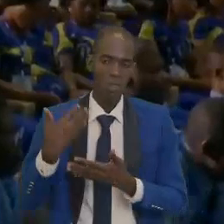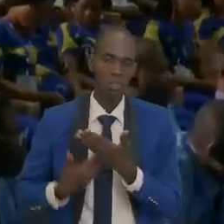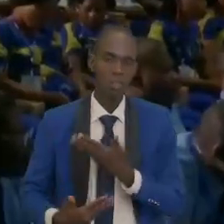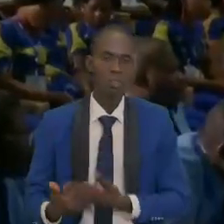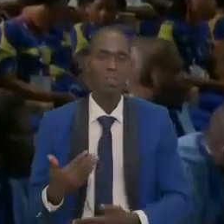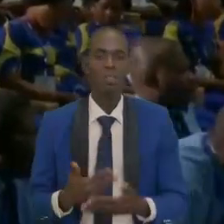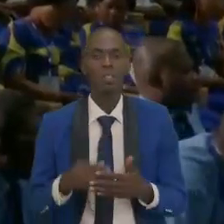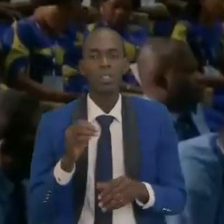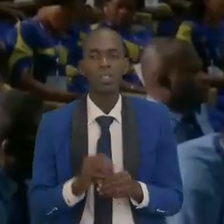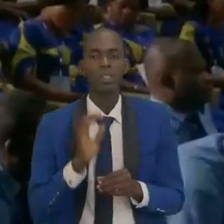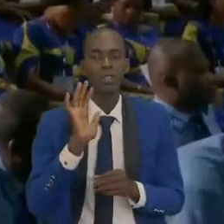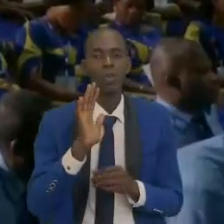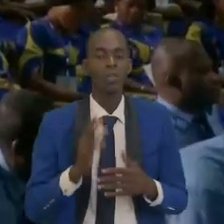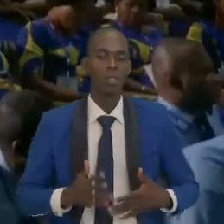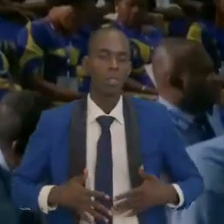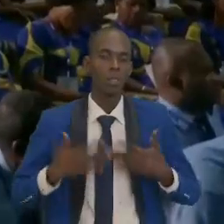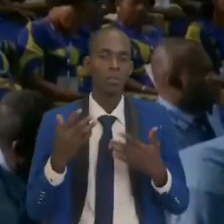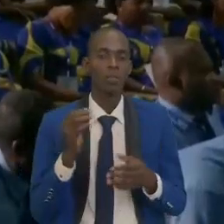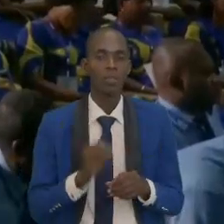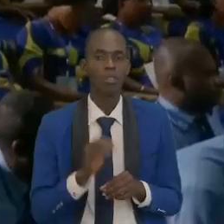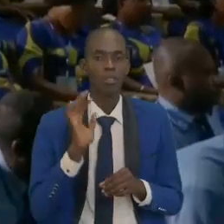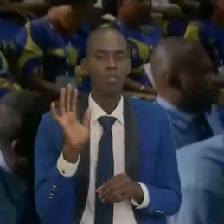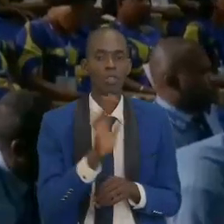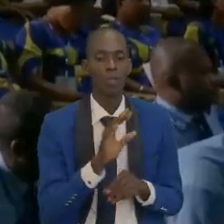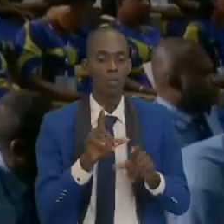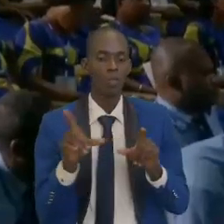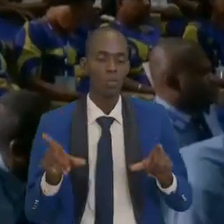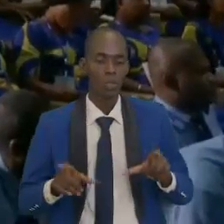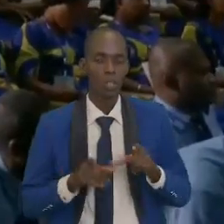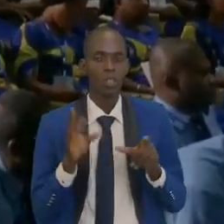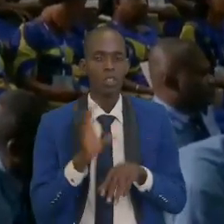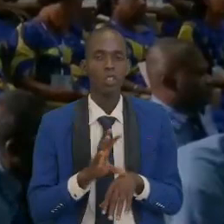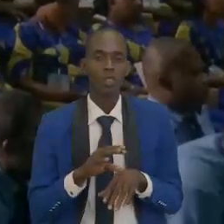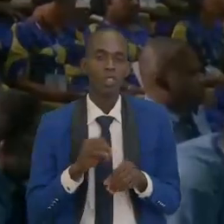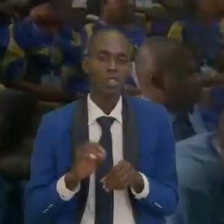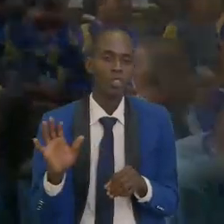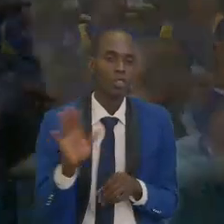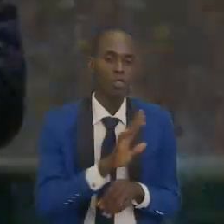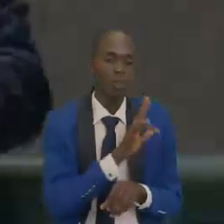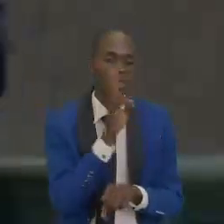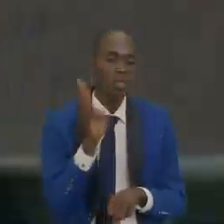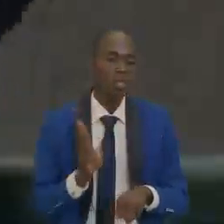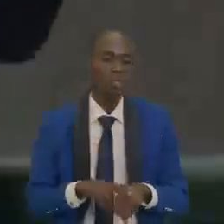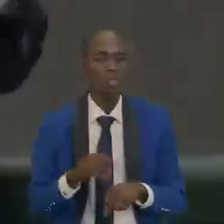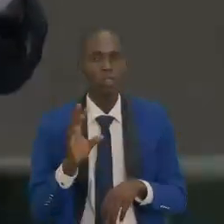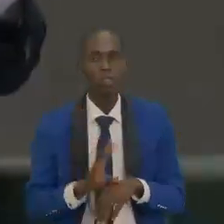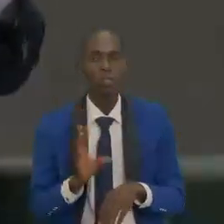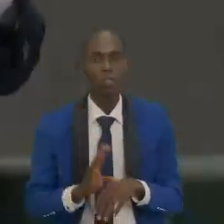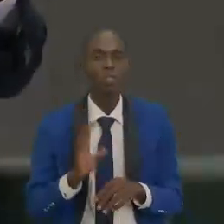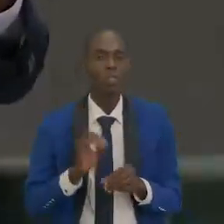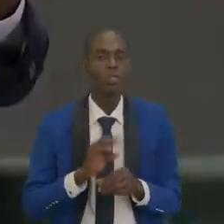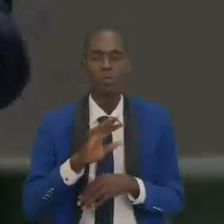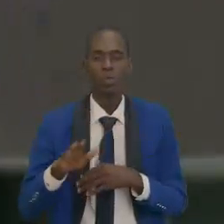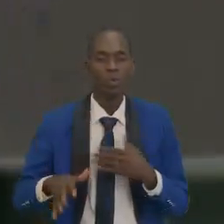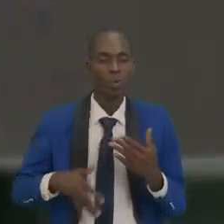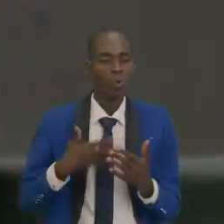in your life in your local church in the National Church in the whole continent